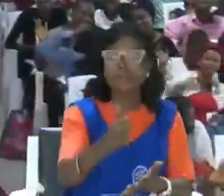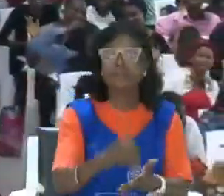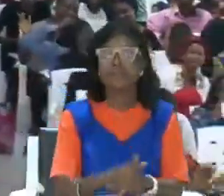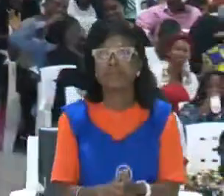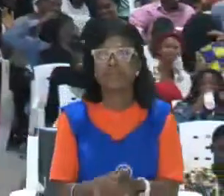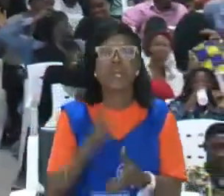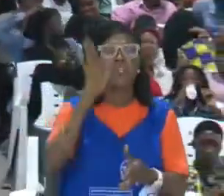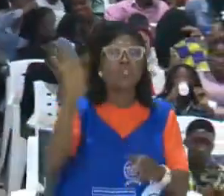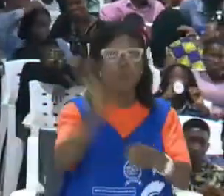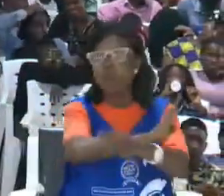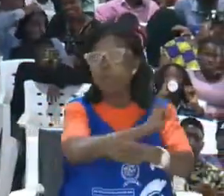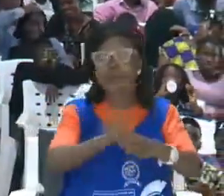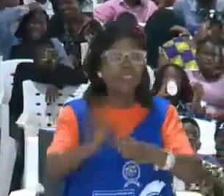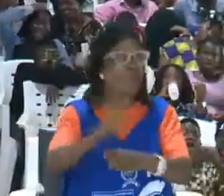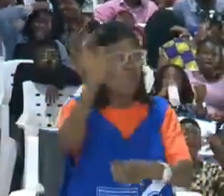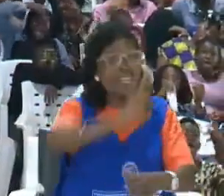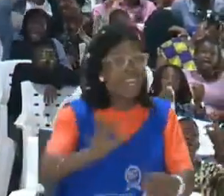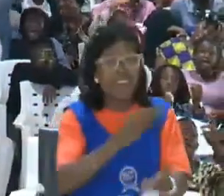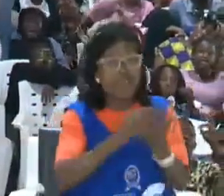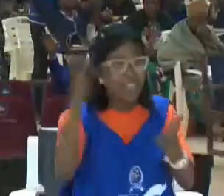Your business won't fail again.